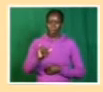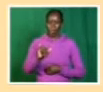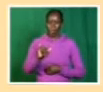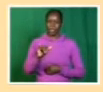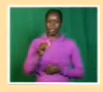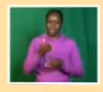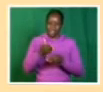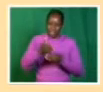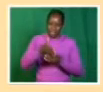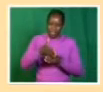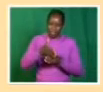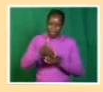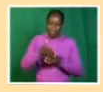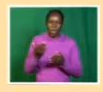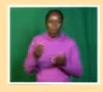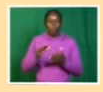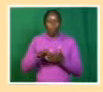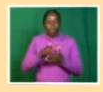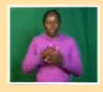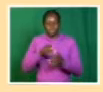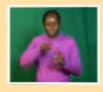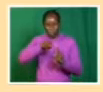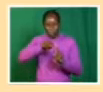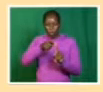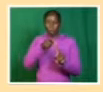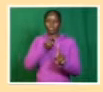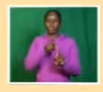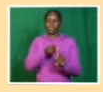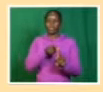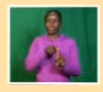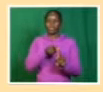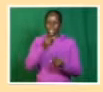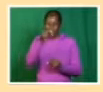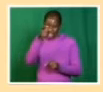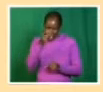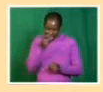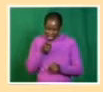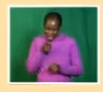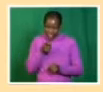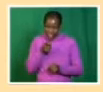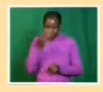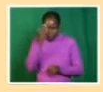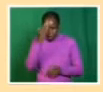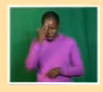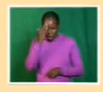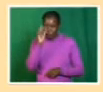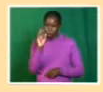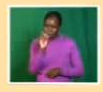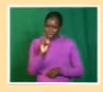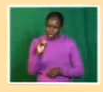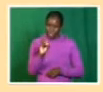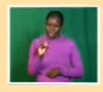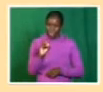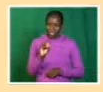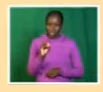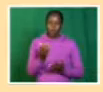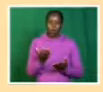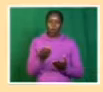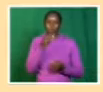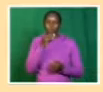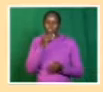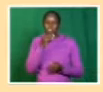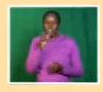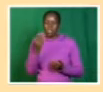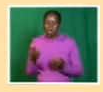because at this point we already know the x coordinate is 0. So when you go to substitute there in